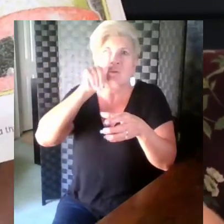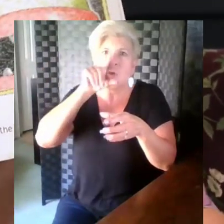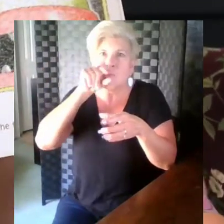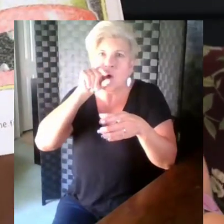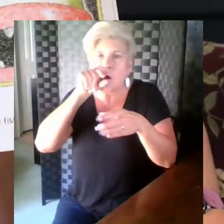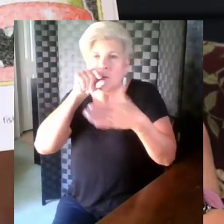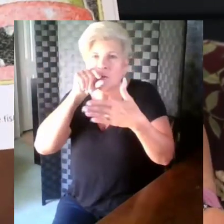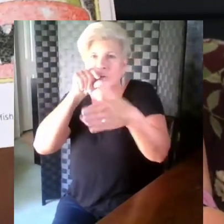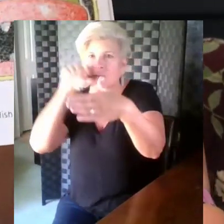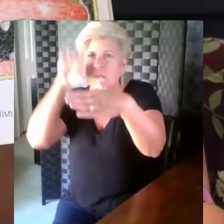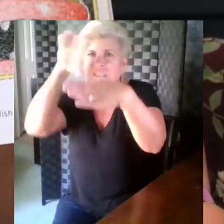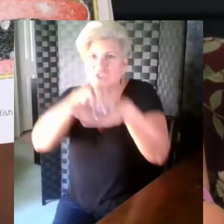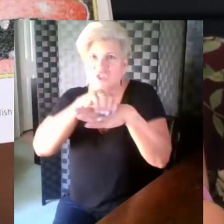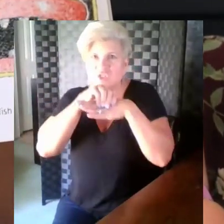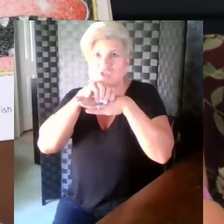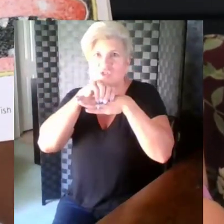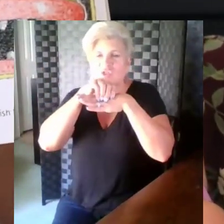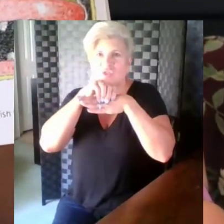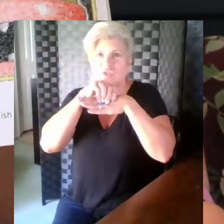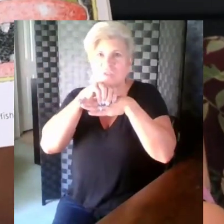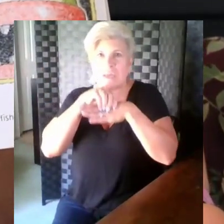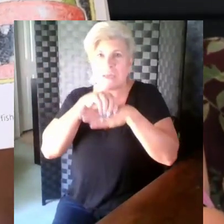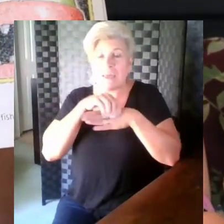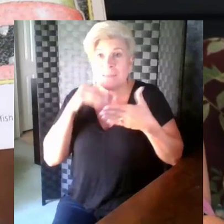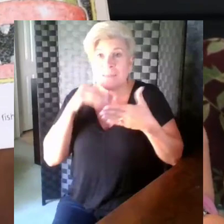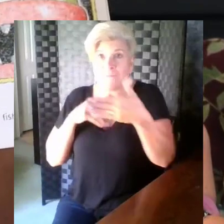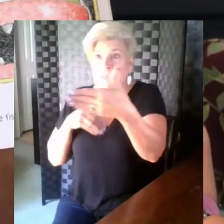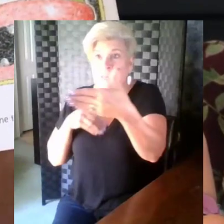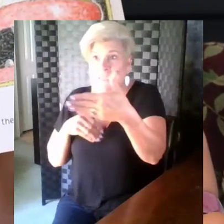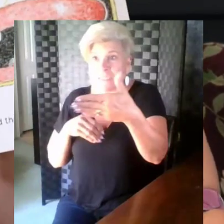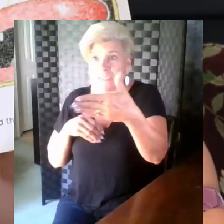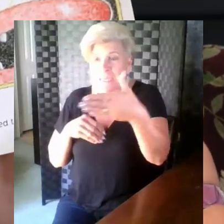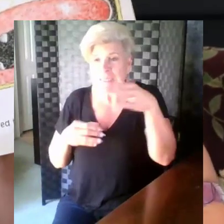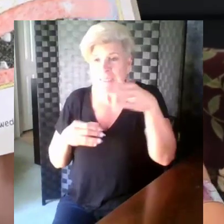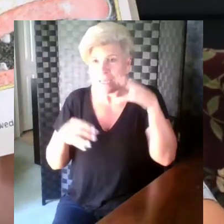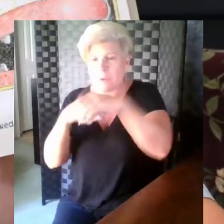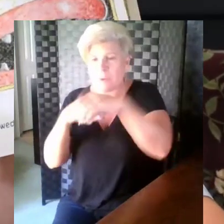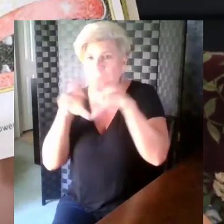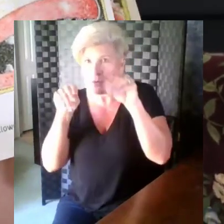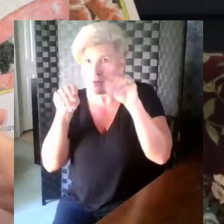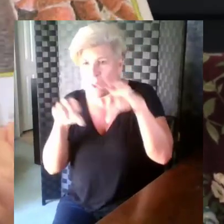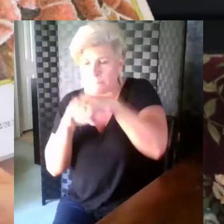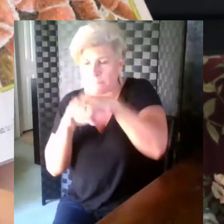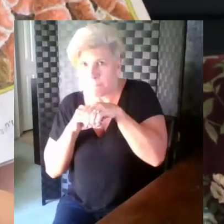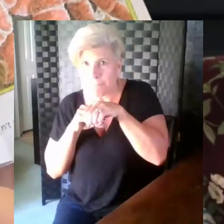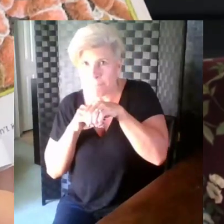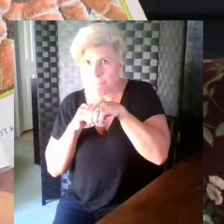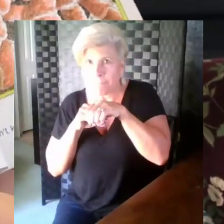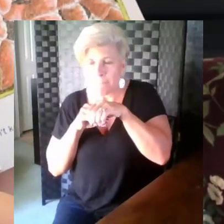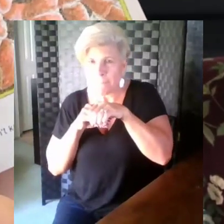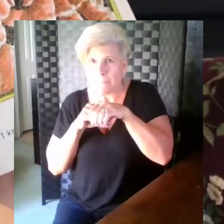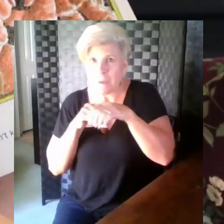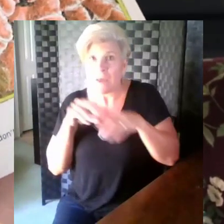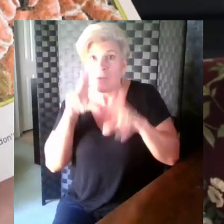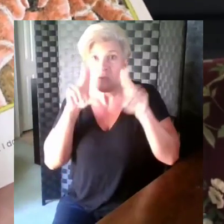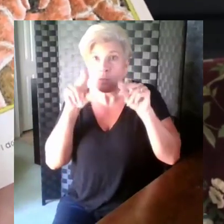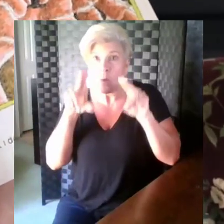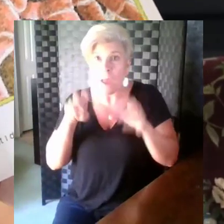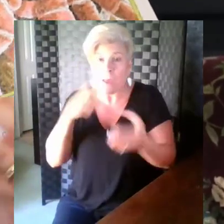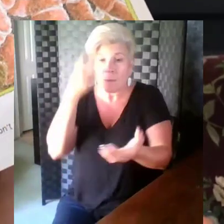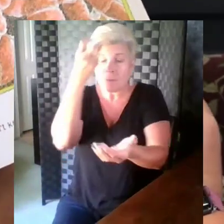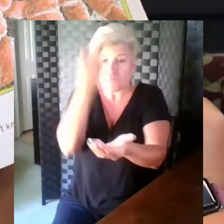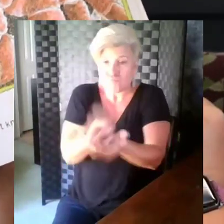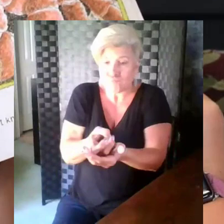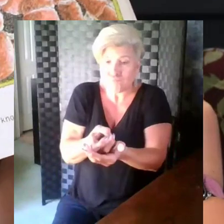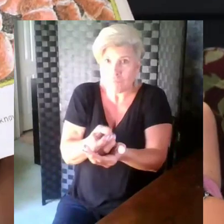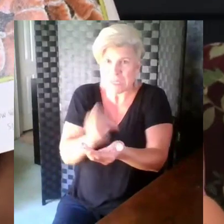the gull to scoop up the fish. She swallowed the fish to catch the crab. She swallowed the crab to